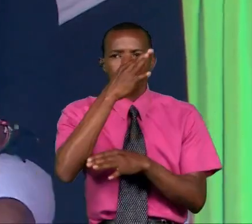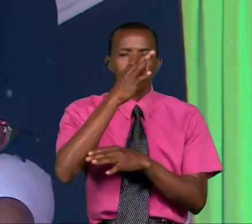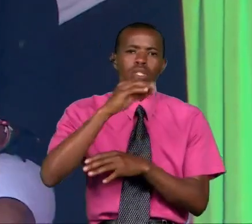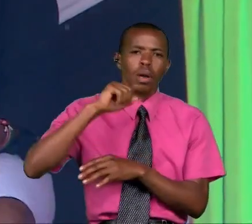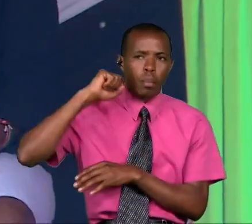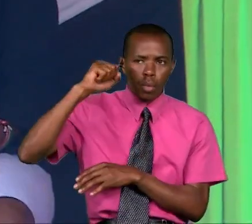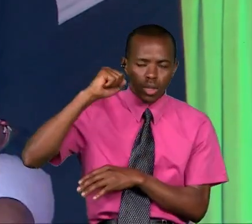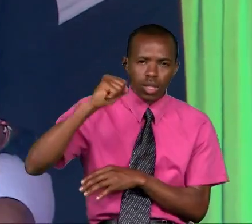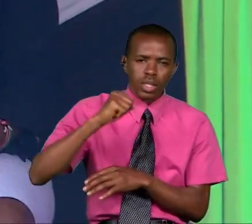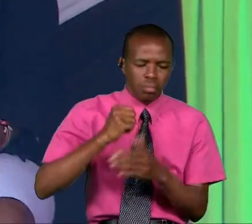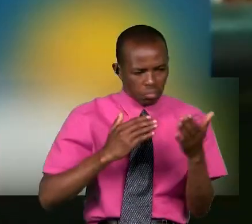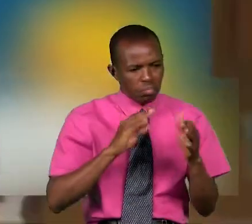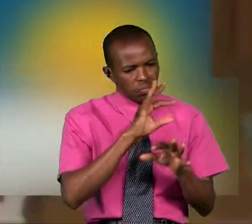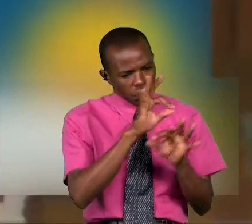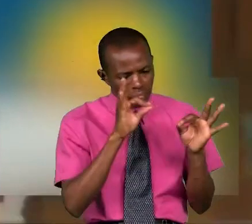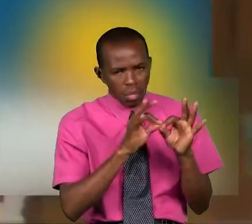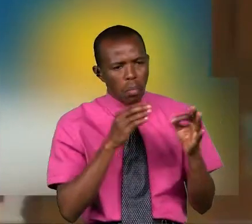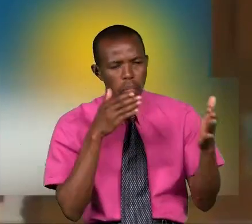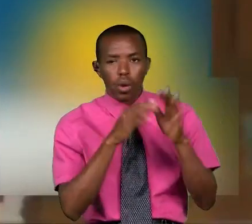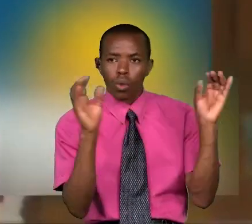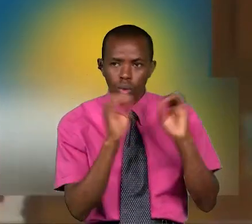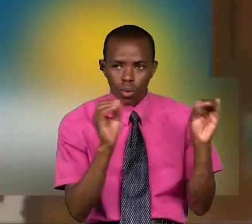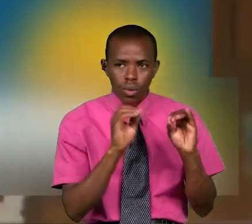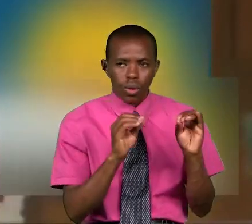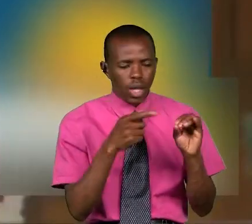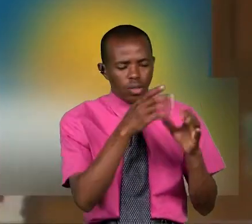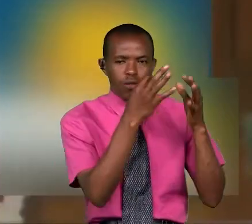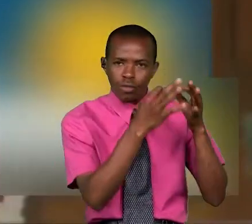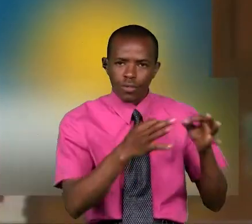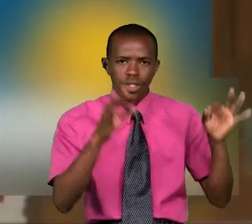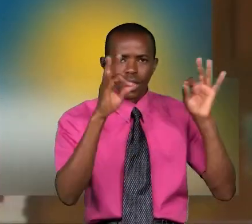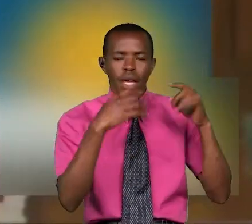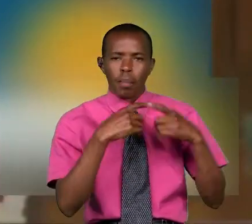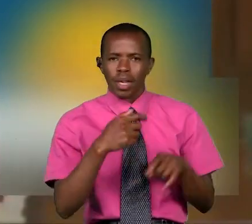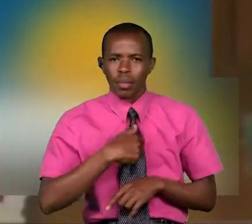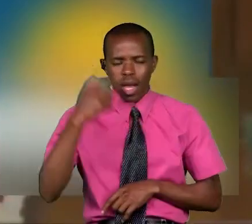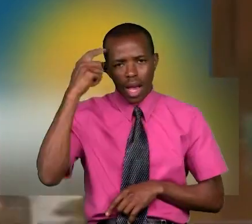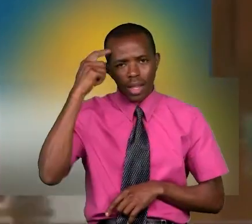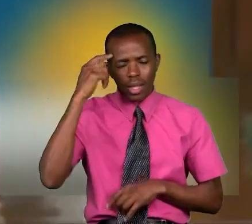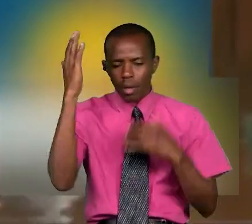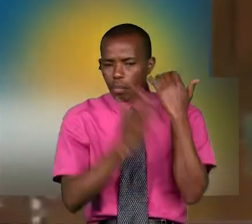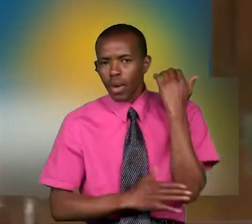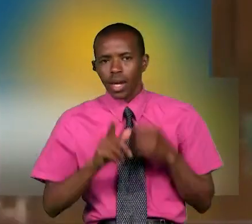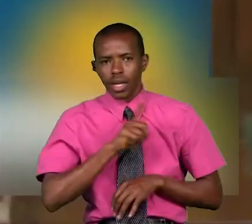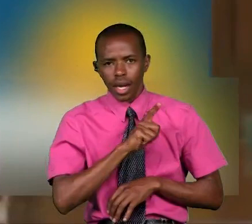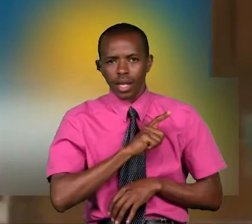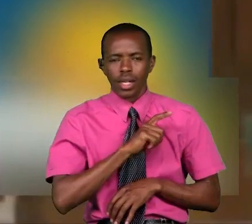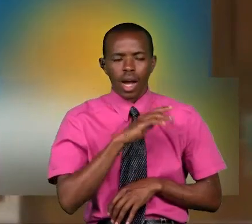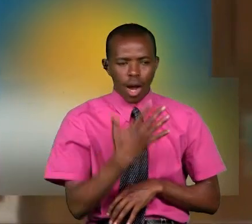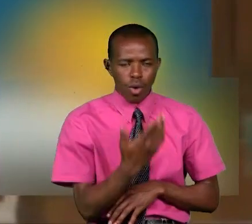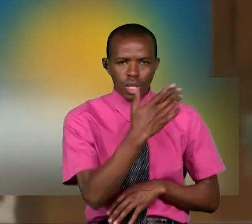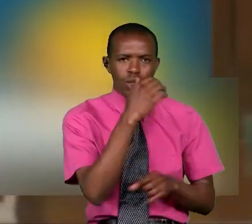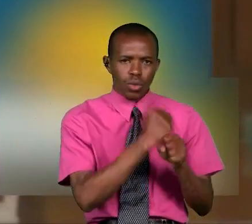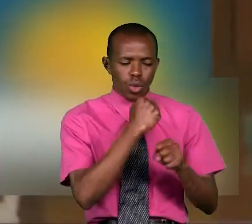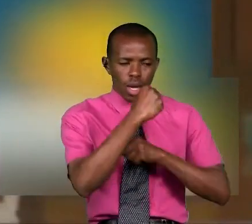his right. I have never denied him that, and he's free to do so. But I feel it is unfortunate that maybe the manner in which he is